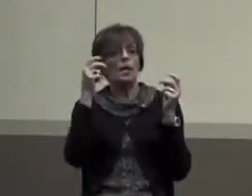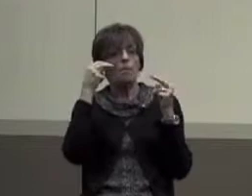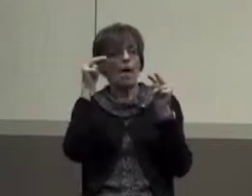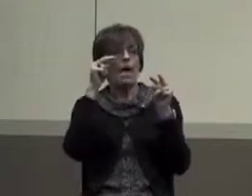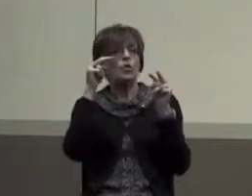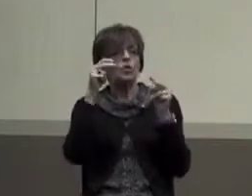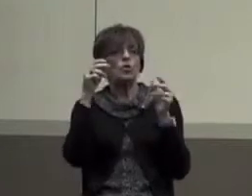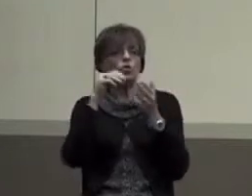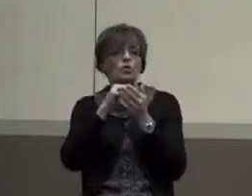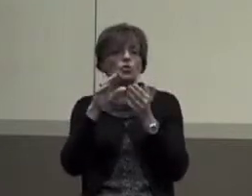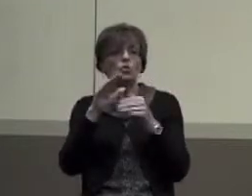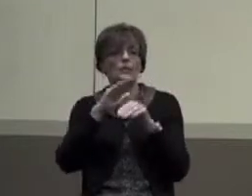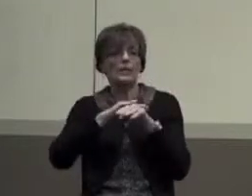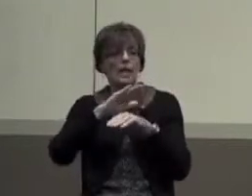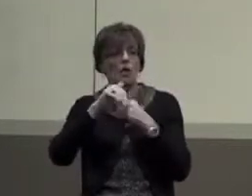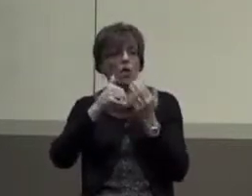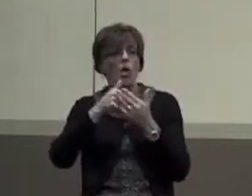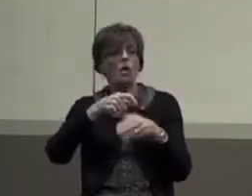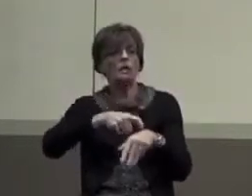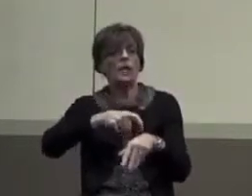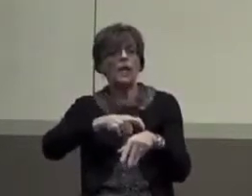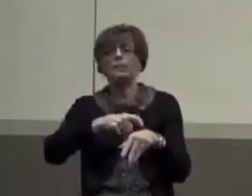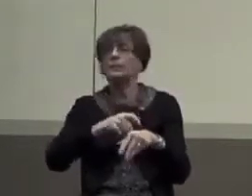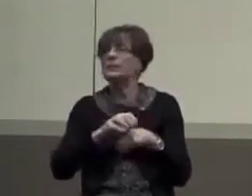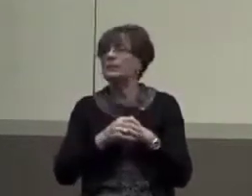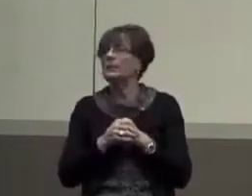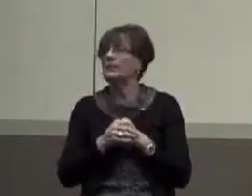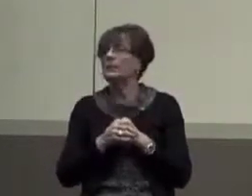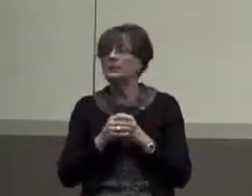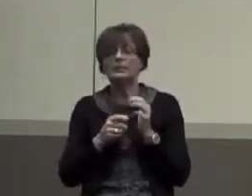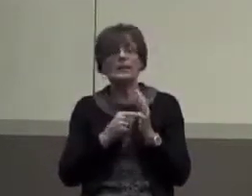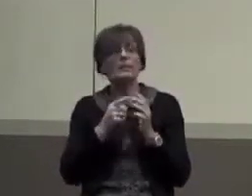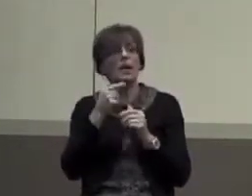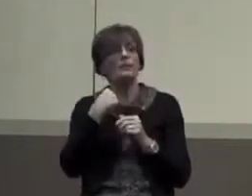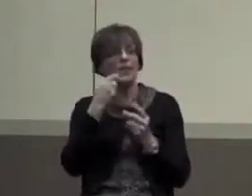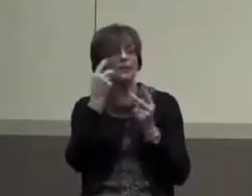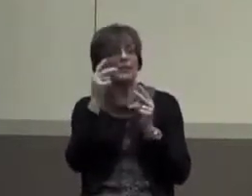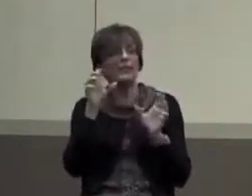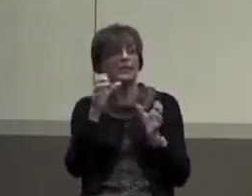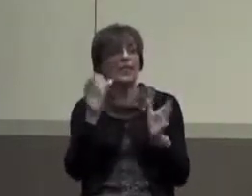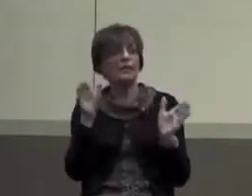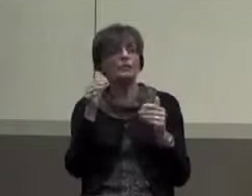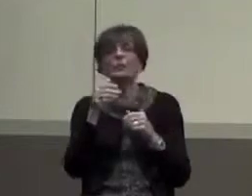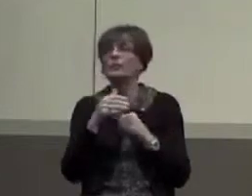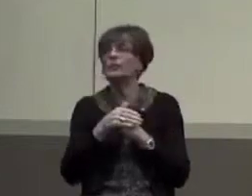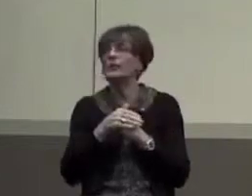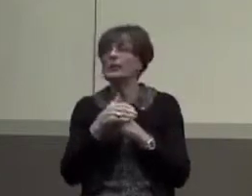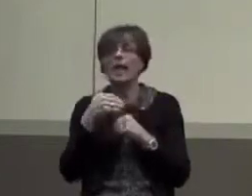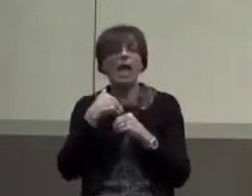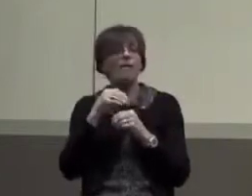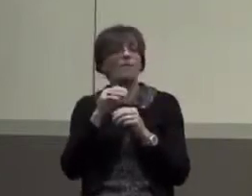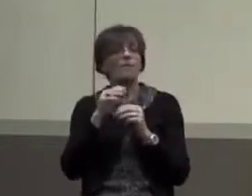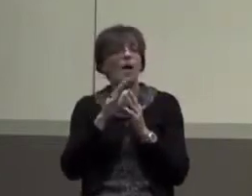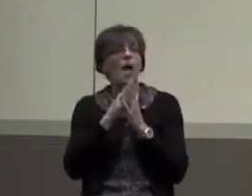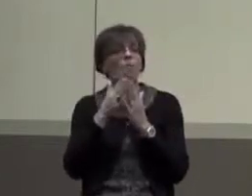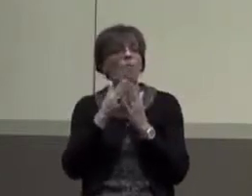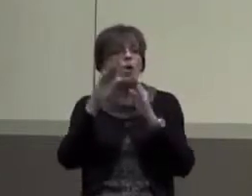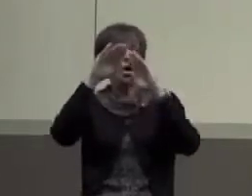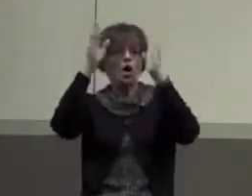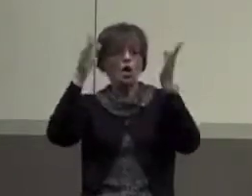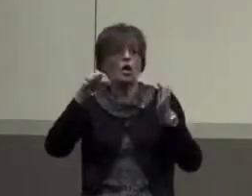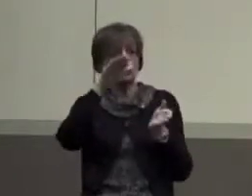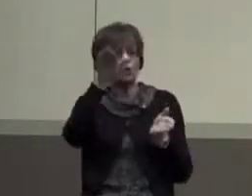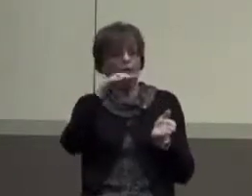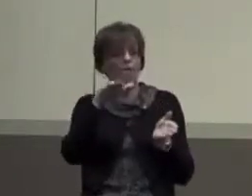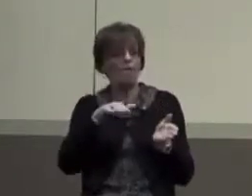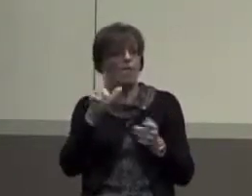So sometimes I've seen classrooms where maybe there's a bookshelf, like the little library is in a little corner of the room. But